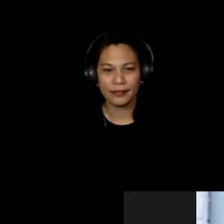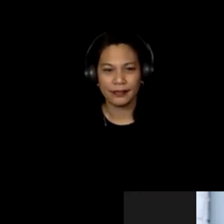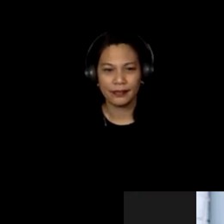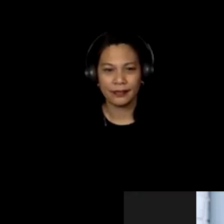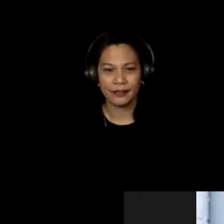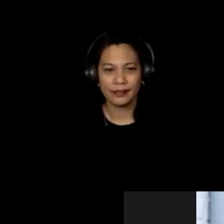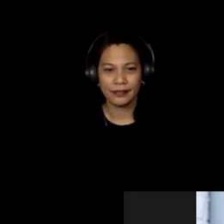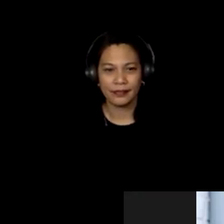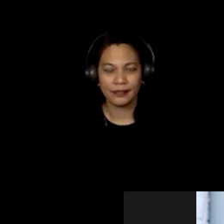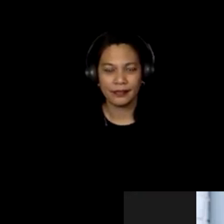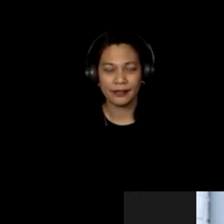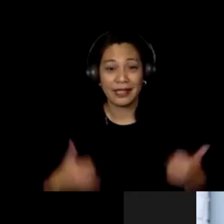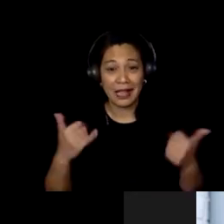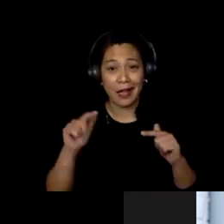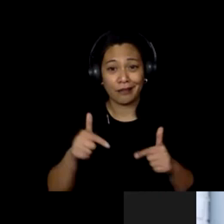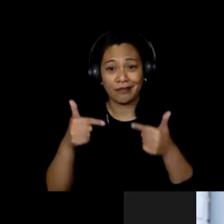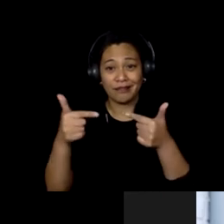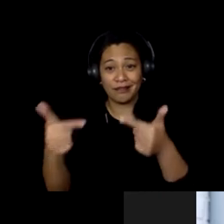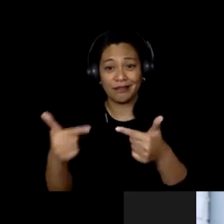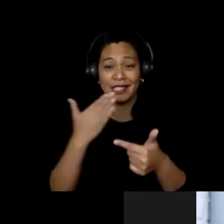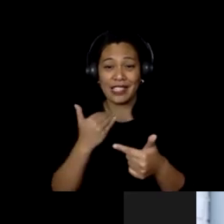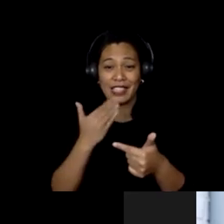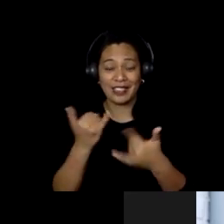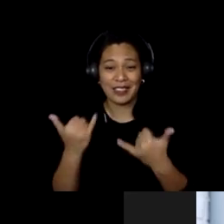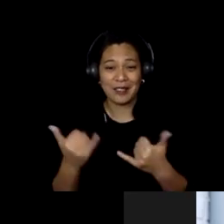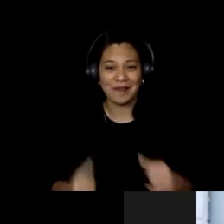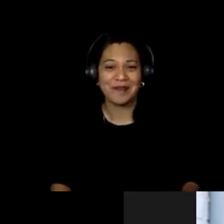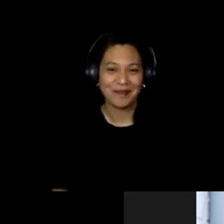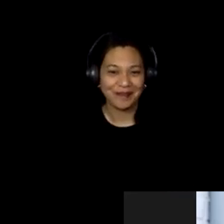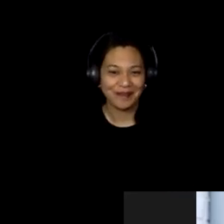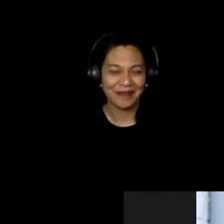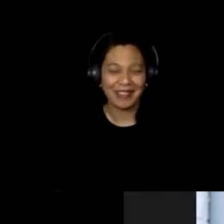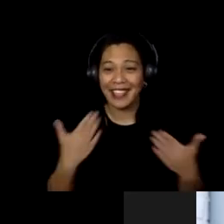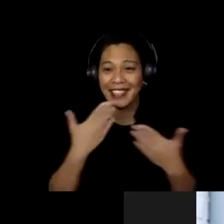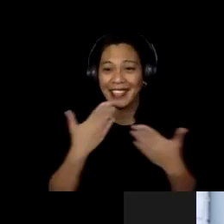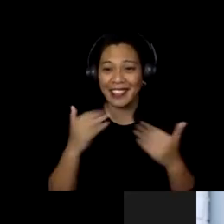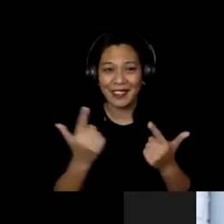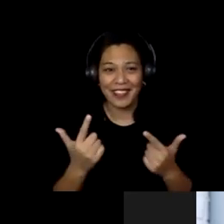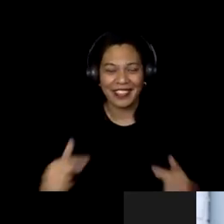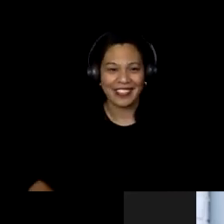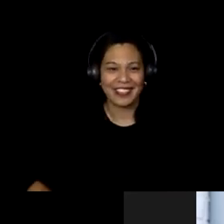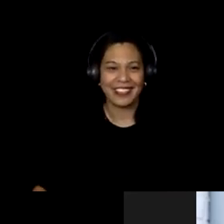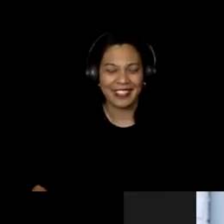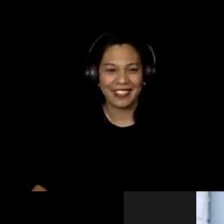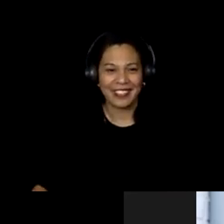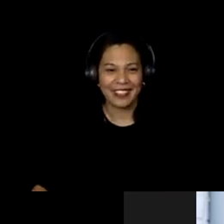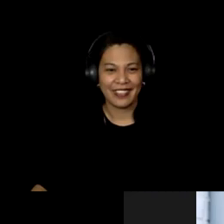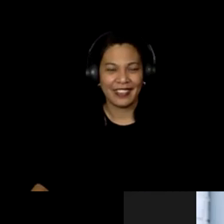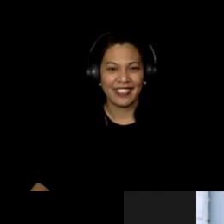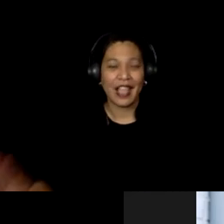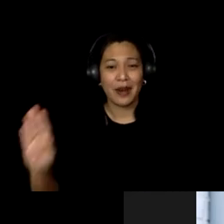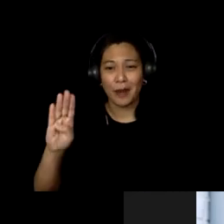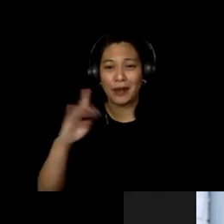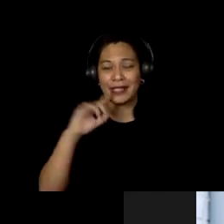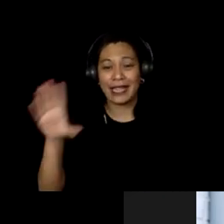Okay, I guess I'll hand it over to Sage now, I guess. Thanks, everybody. You can add SEO questions at the end also.